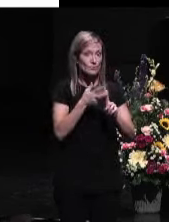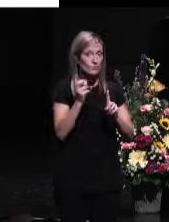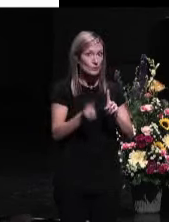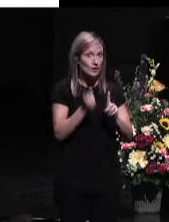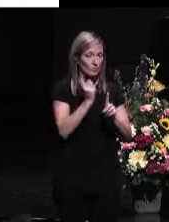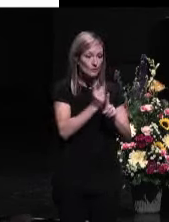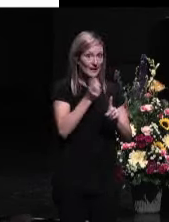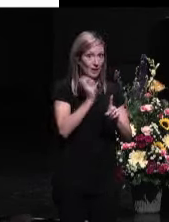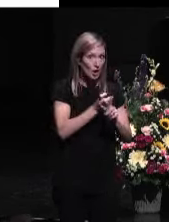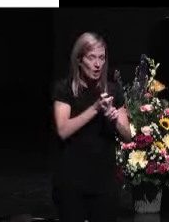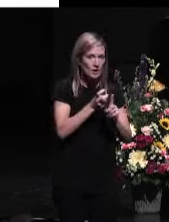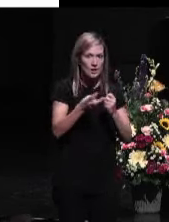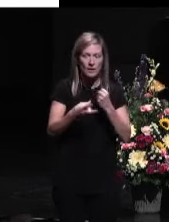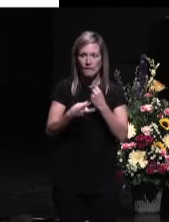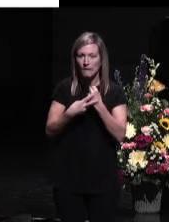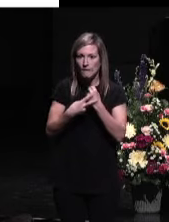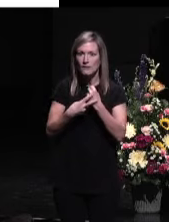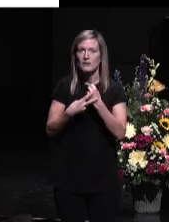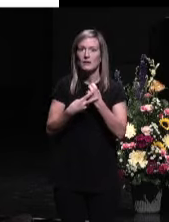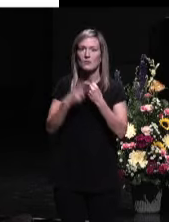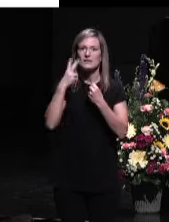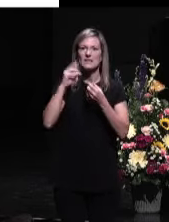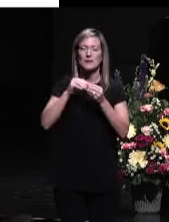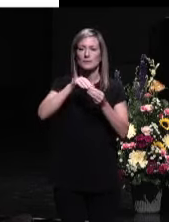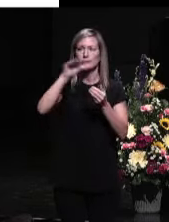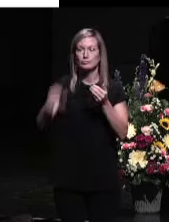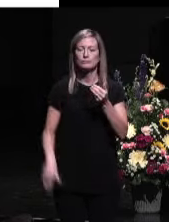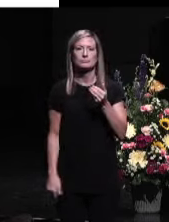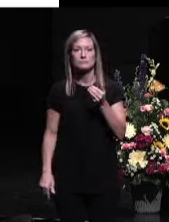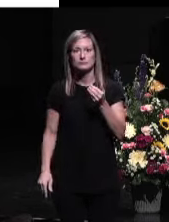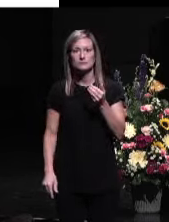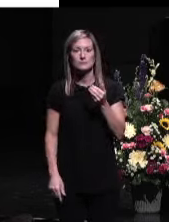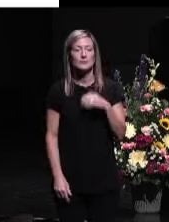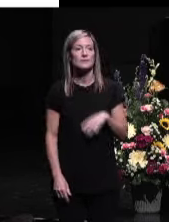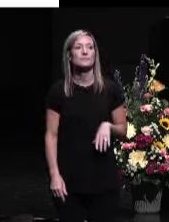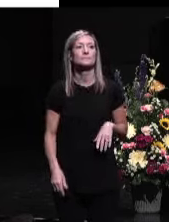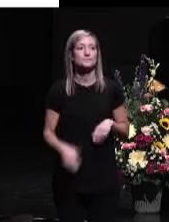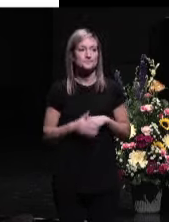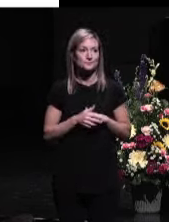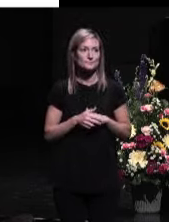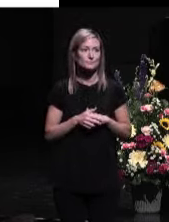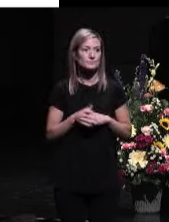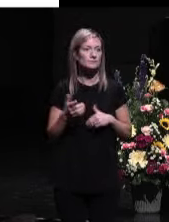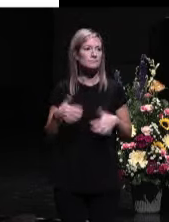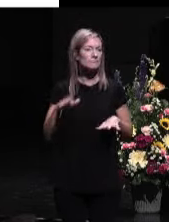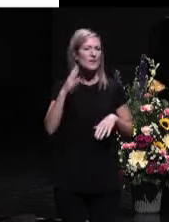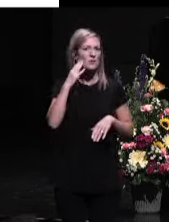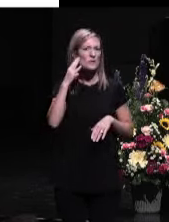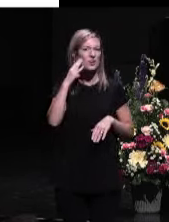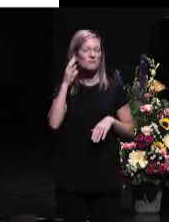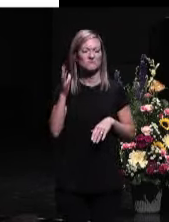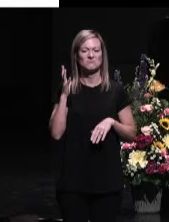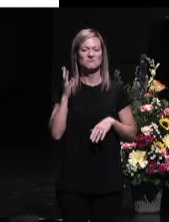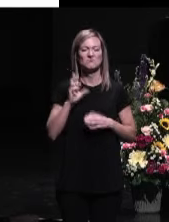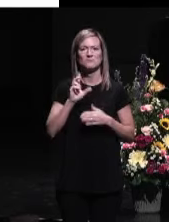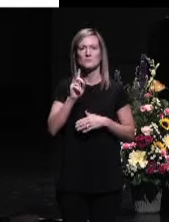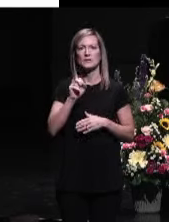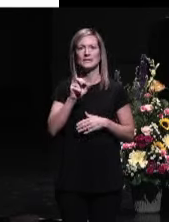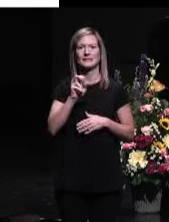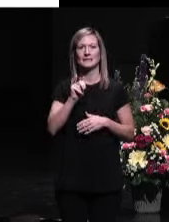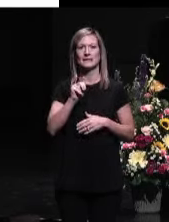The retention, there's a tremendous fall off. Now, what we know, former Dean Richard Meadows did a